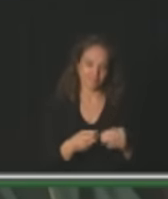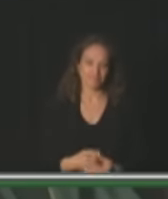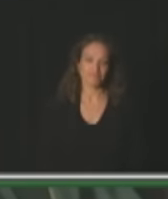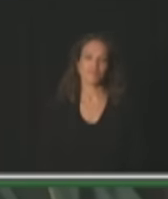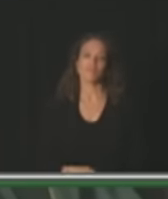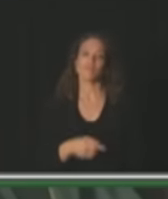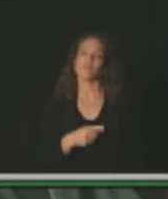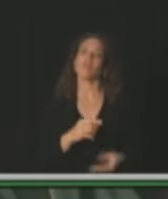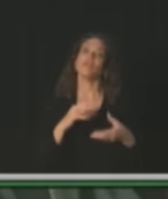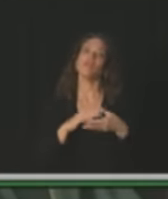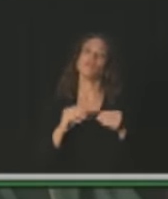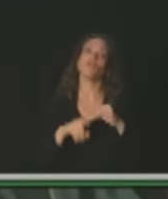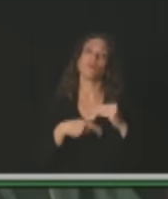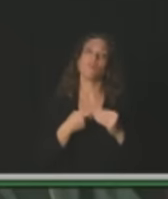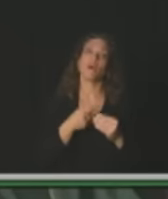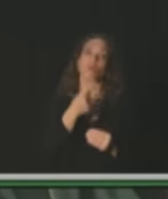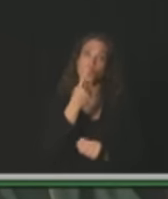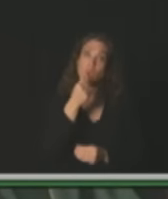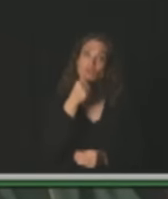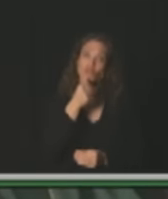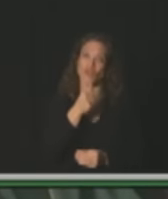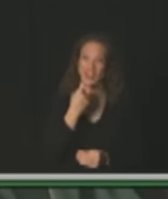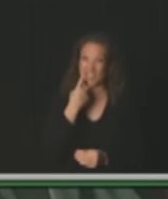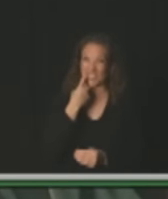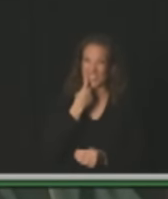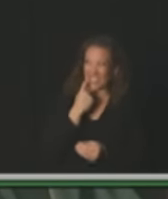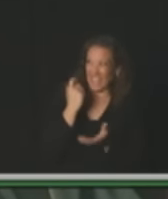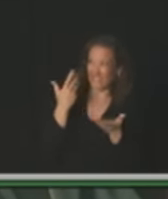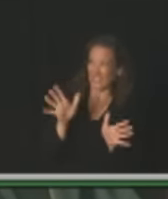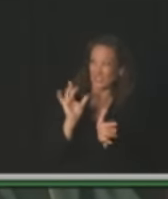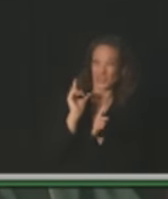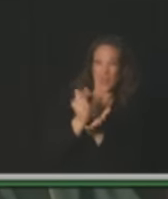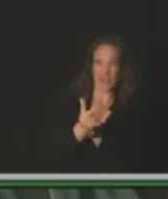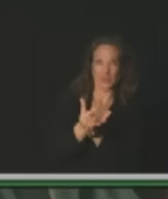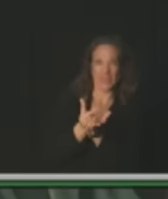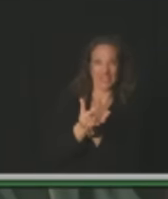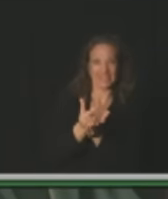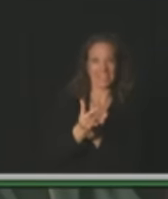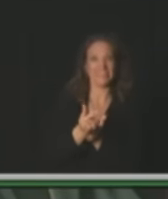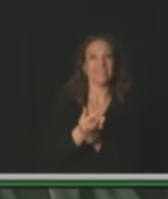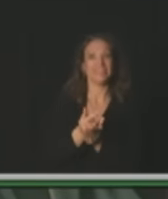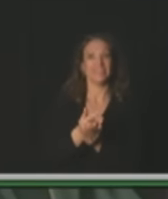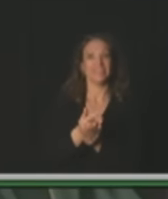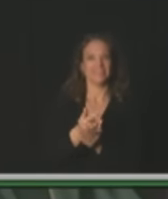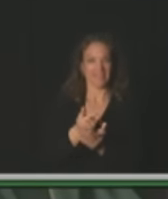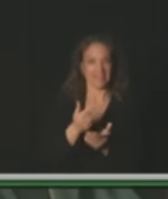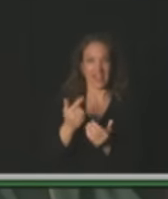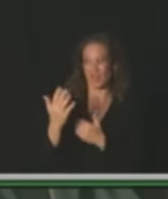Story of a girl who just graduated, a young woman who just graduated at the 8:30